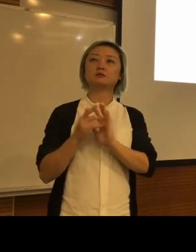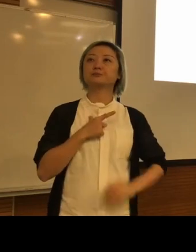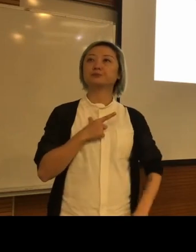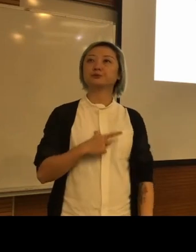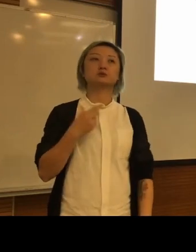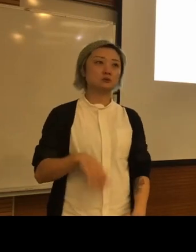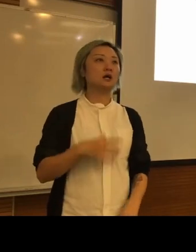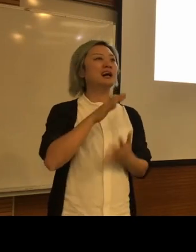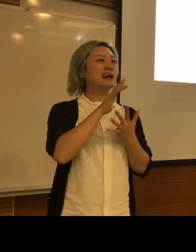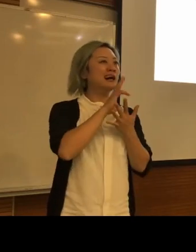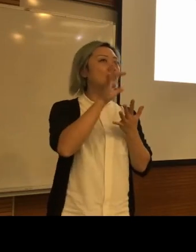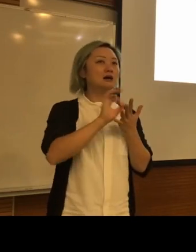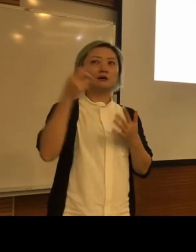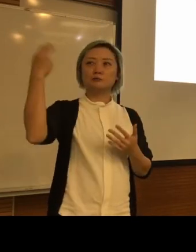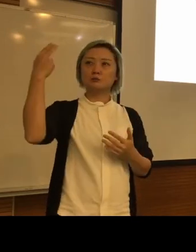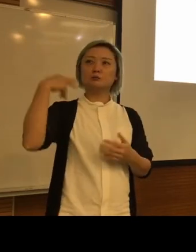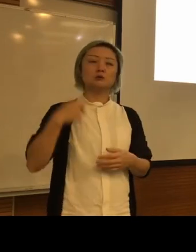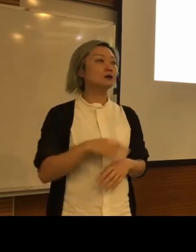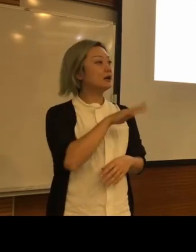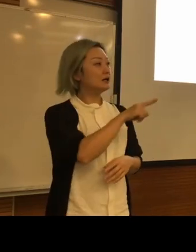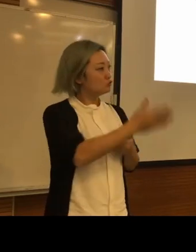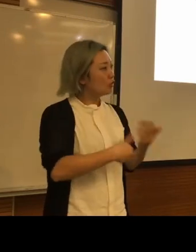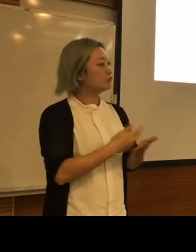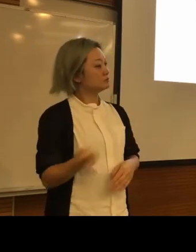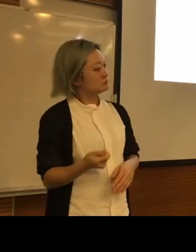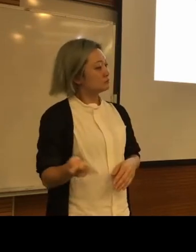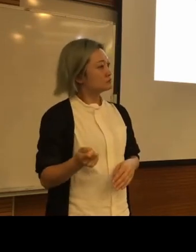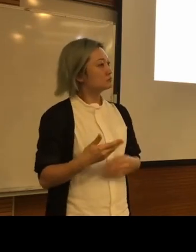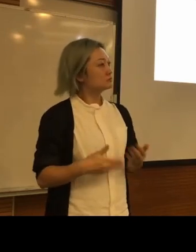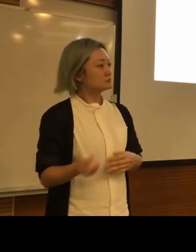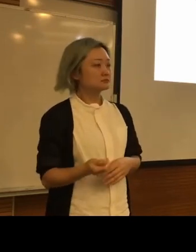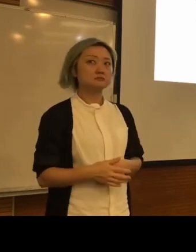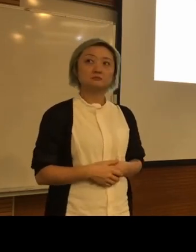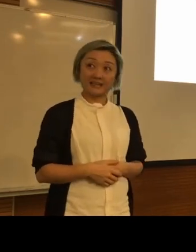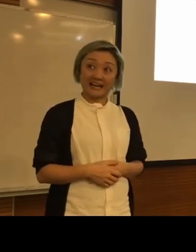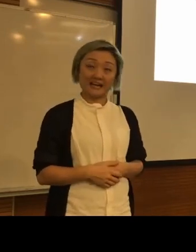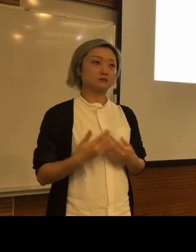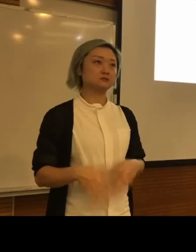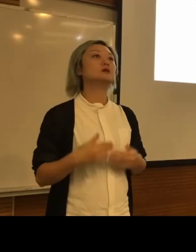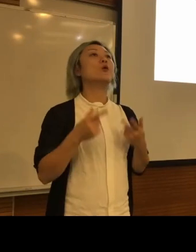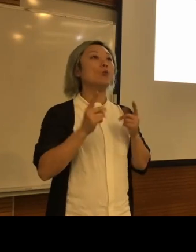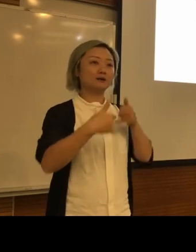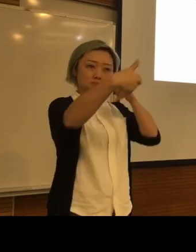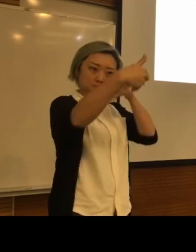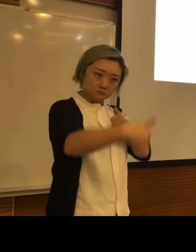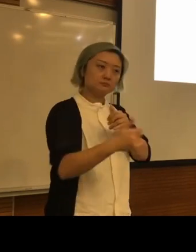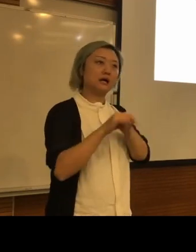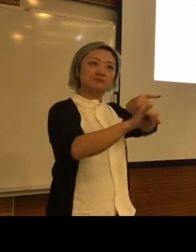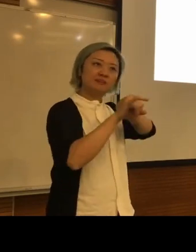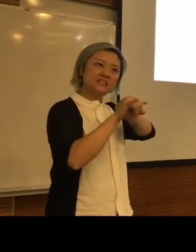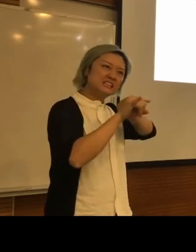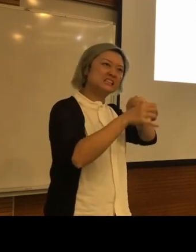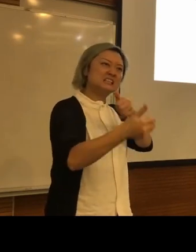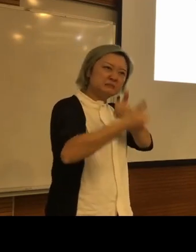to practice tennis, just like we were competing with each other, I feel that I'm more at ease,